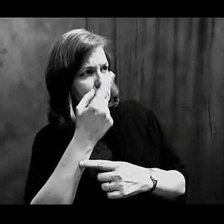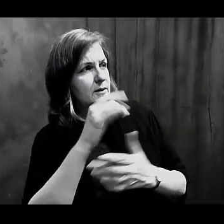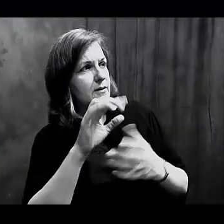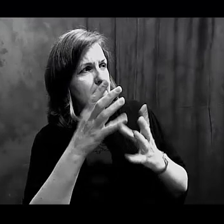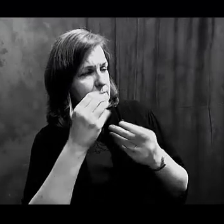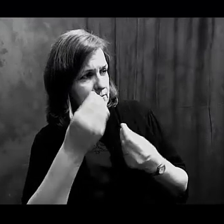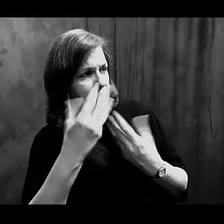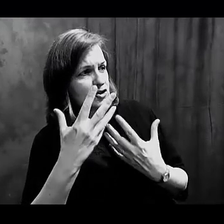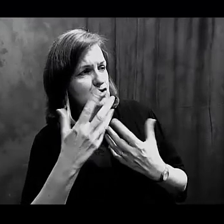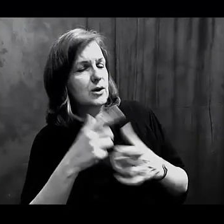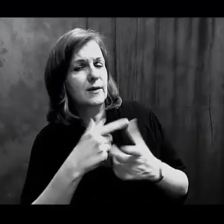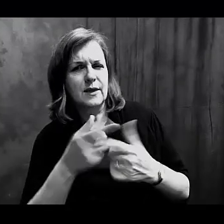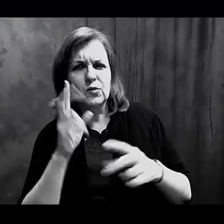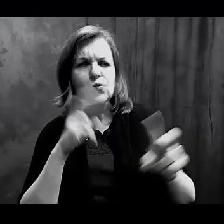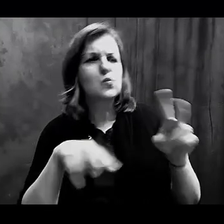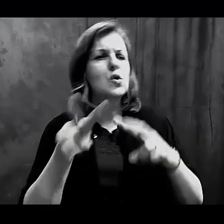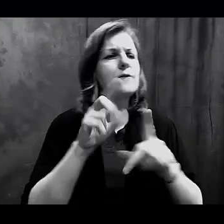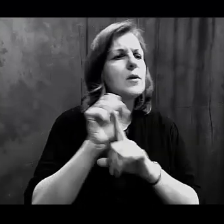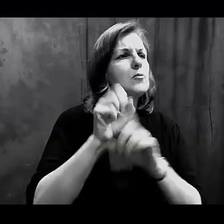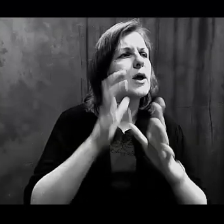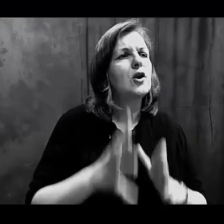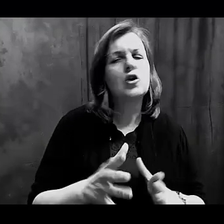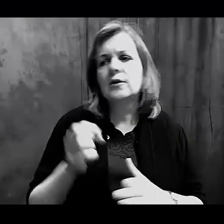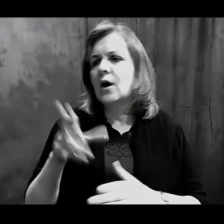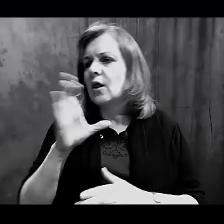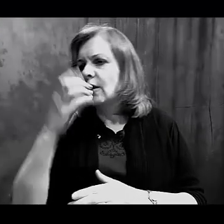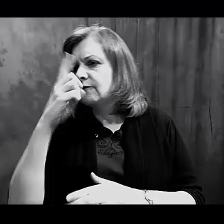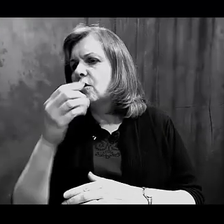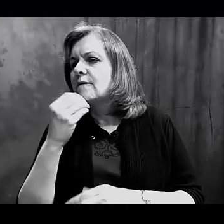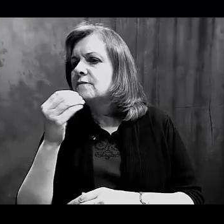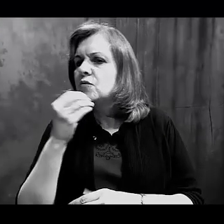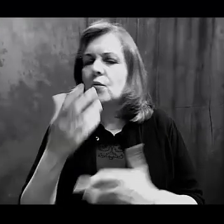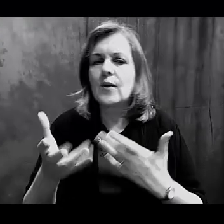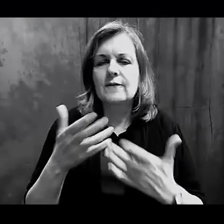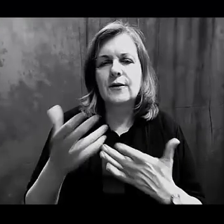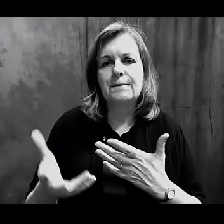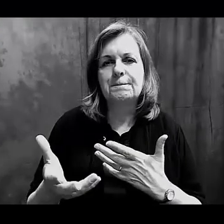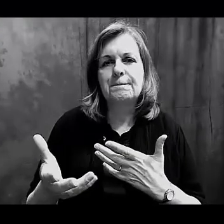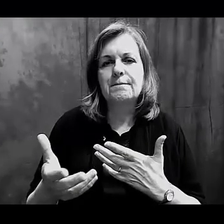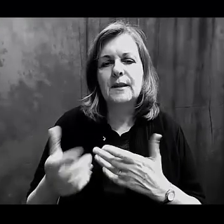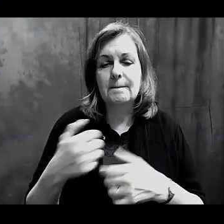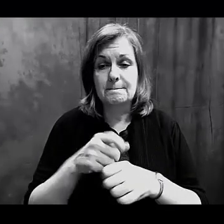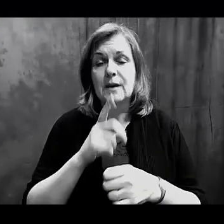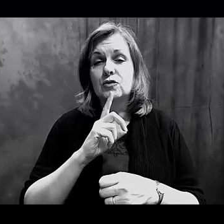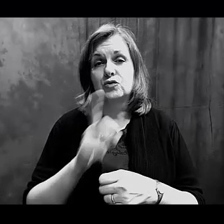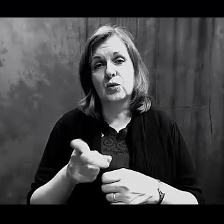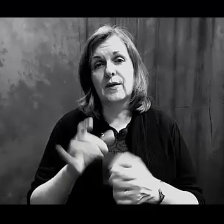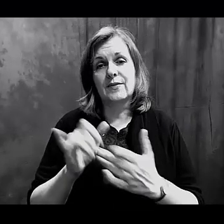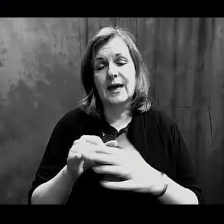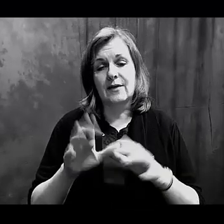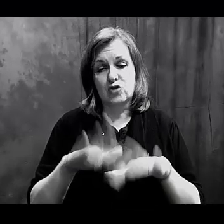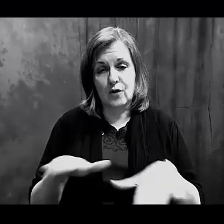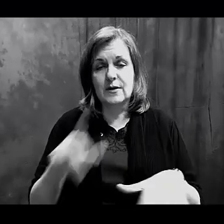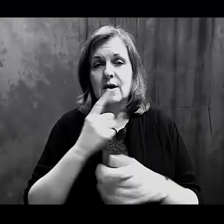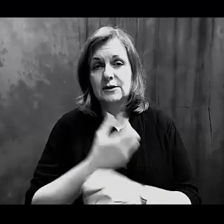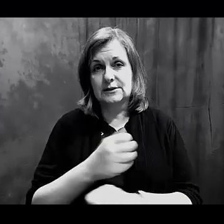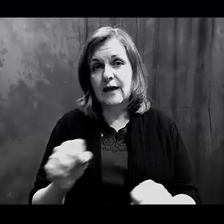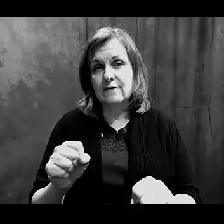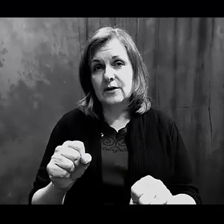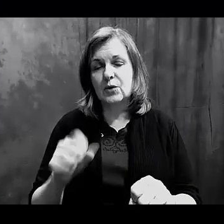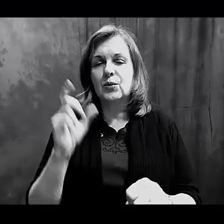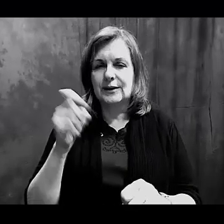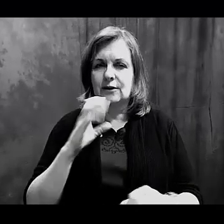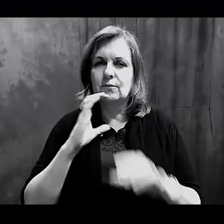and that everyone knows what's going on. We're watching for predators, we're watching for availability of food, we're making sure that